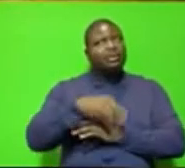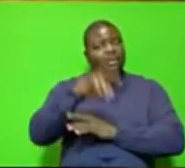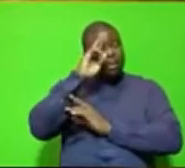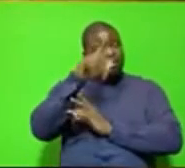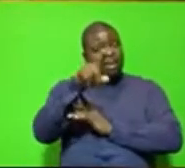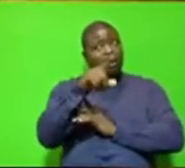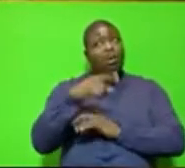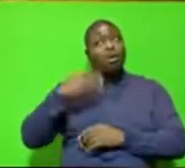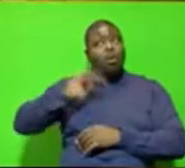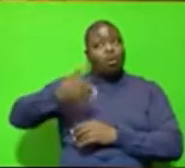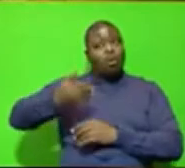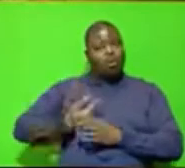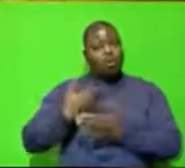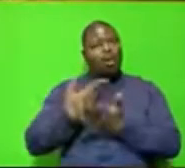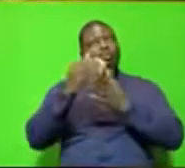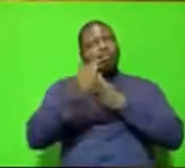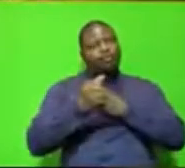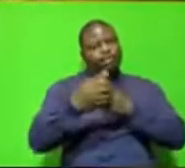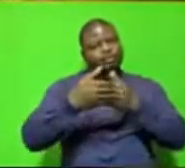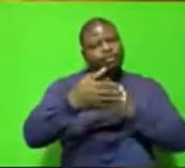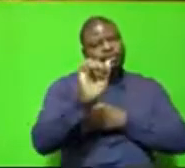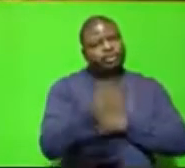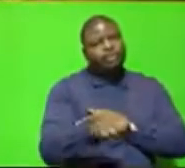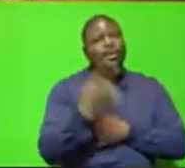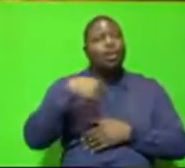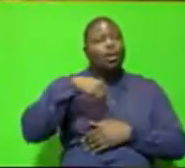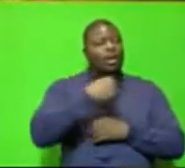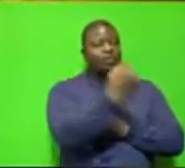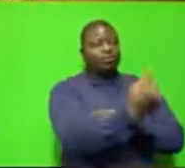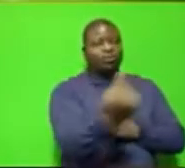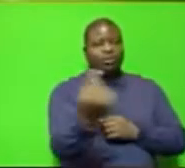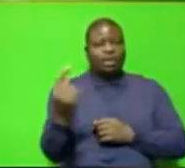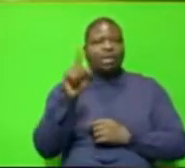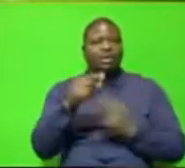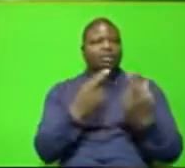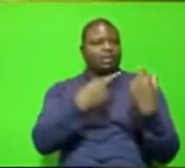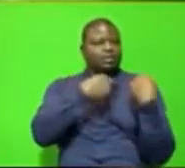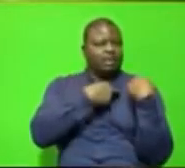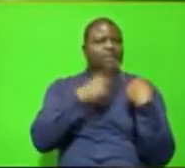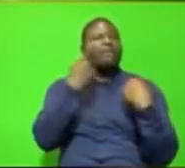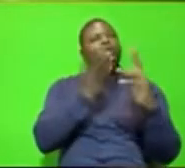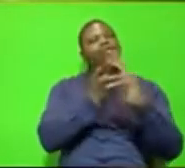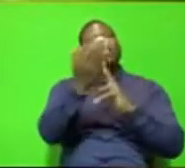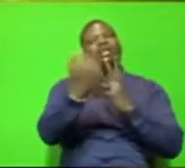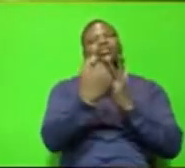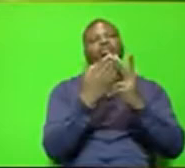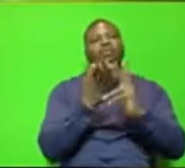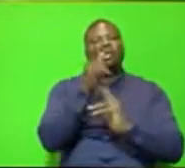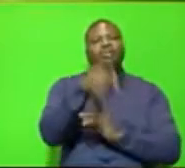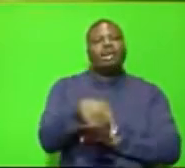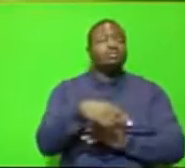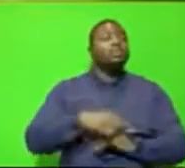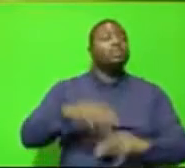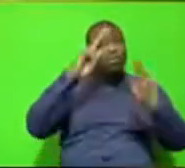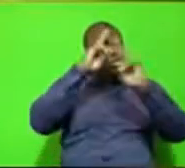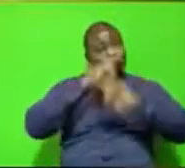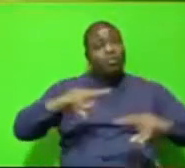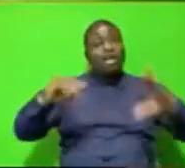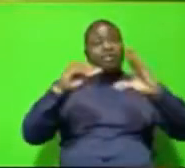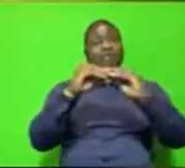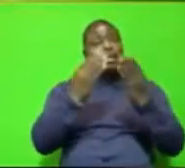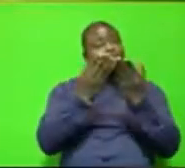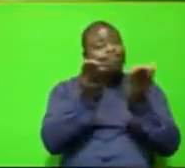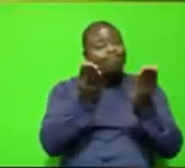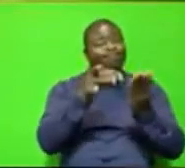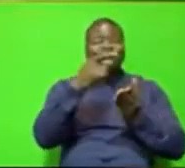forefront. And we must hold each other accountable through transparency. Honourable members, this is our moment